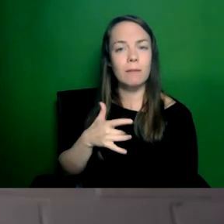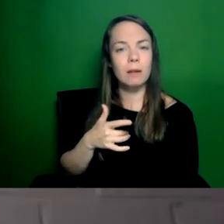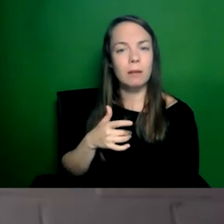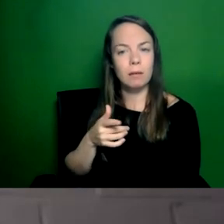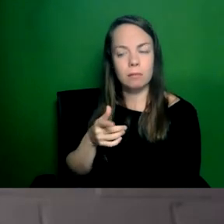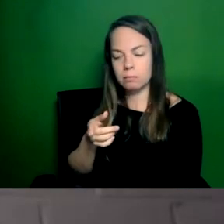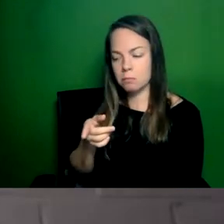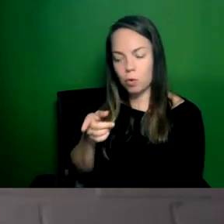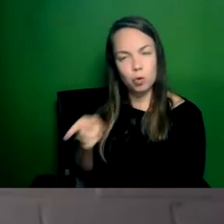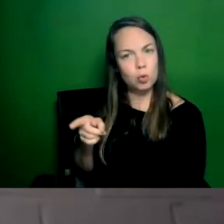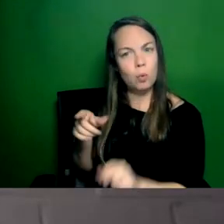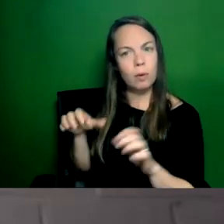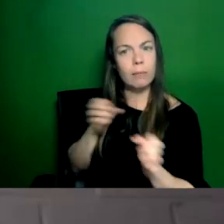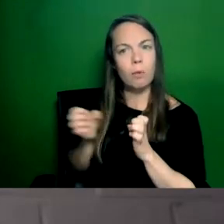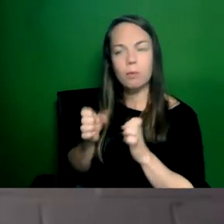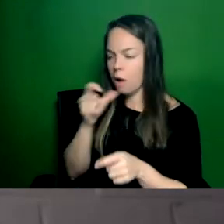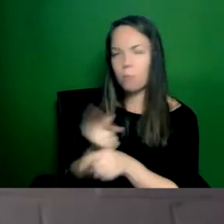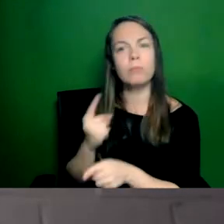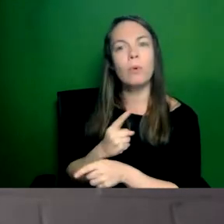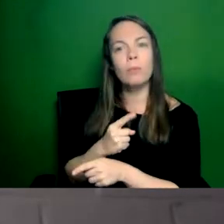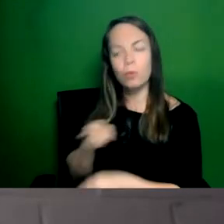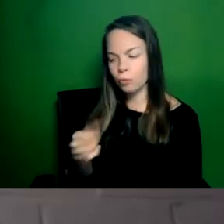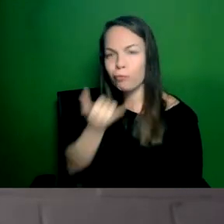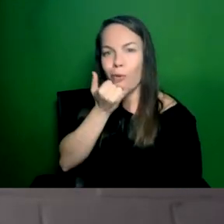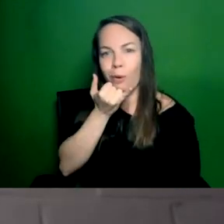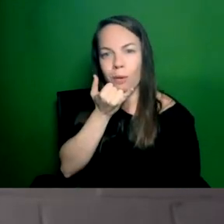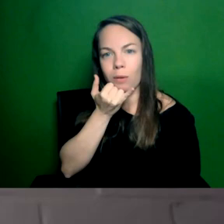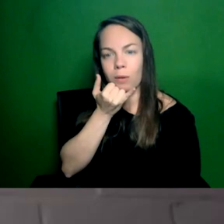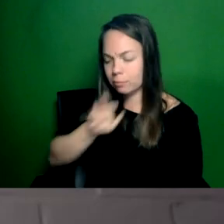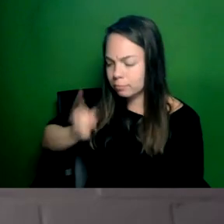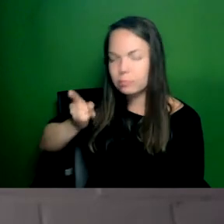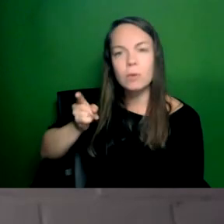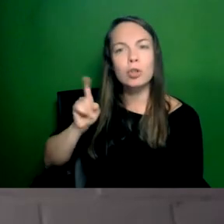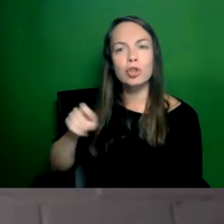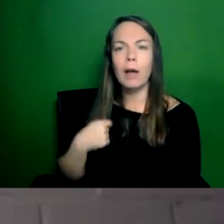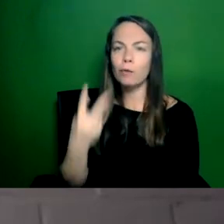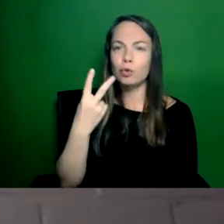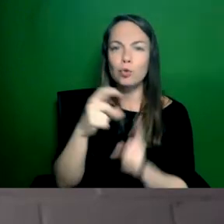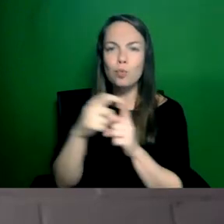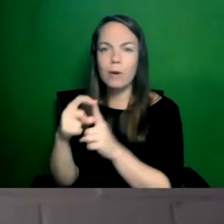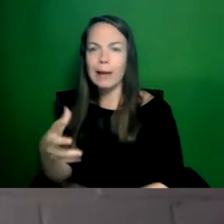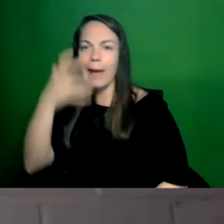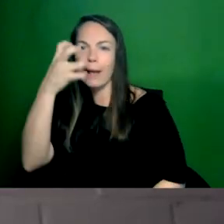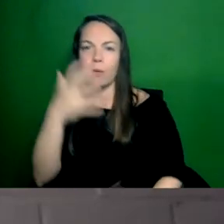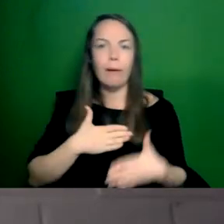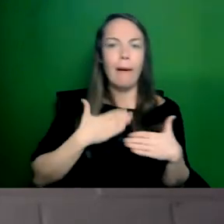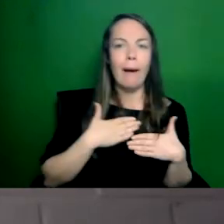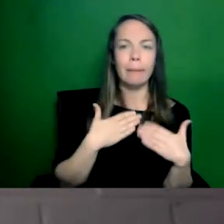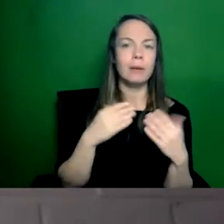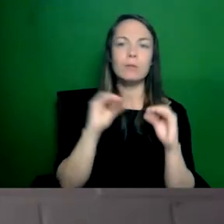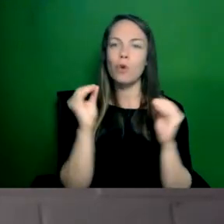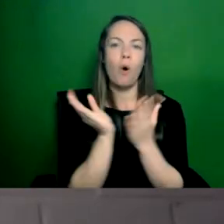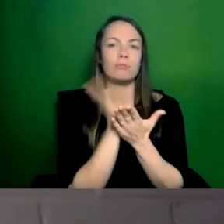what he's displaying is inappropriate, that he's wrong, and that he needs to only have two words, either angry or happy, you know,